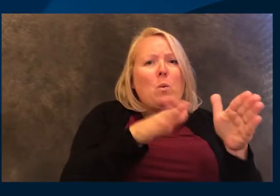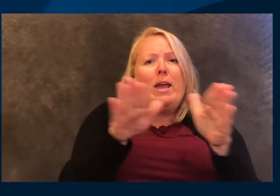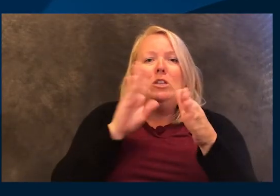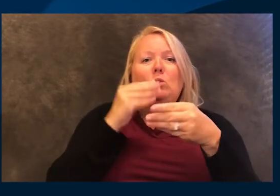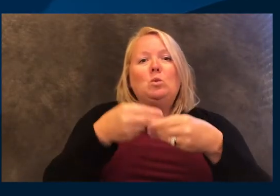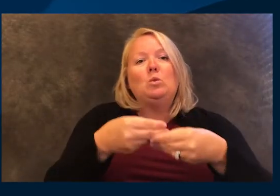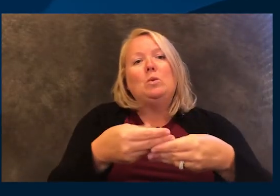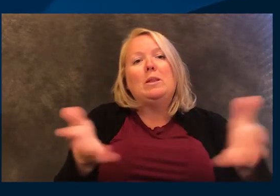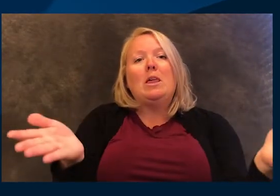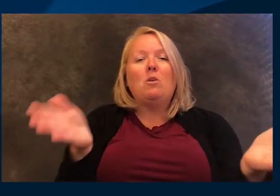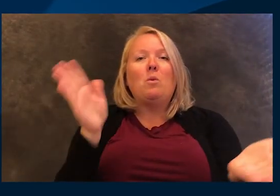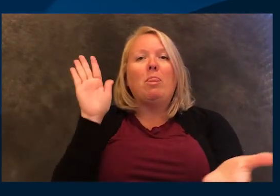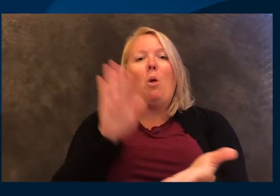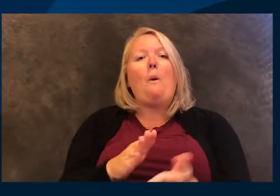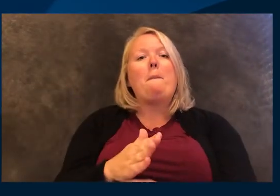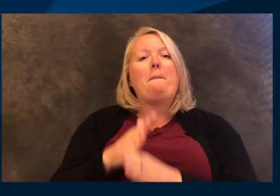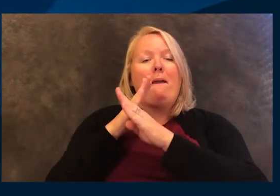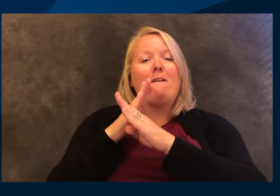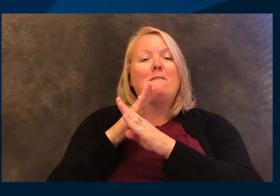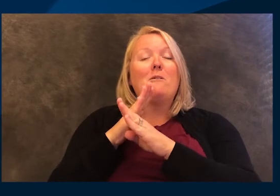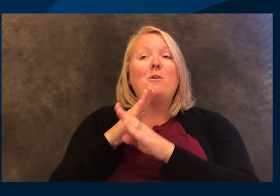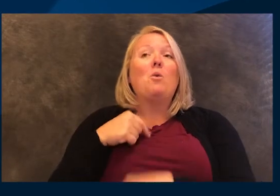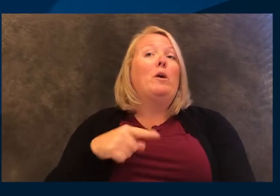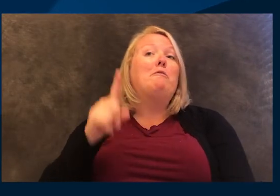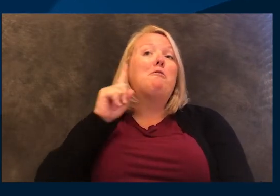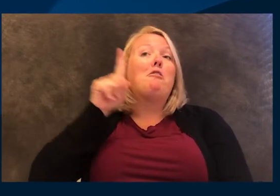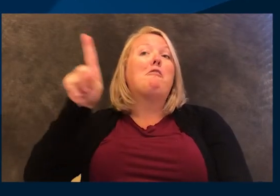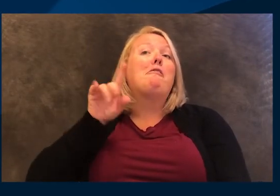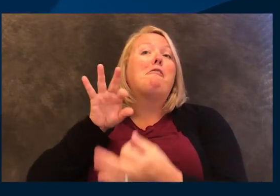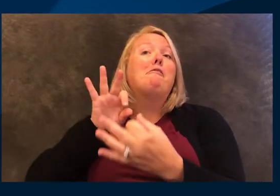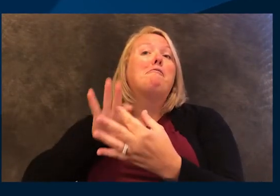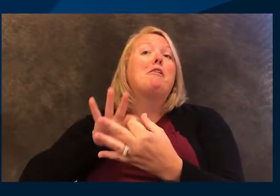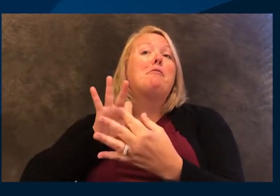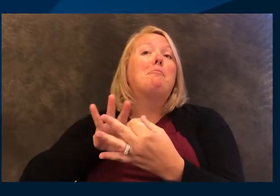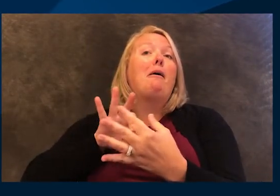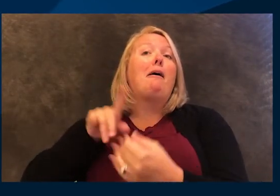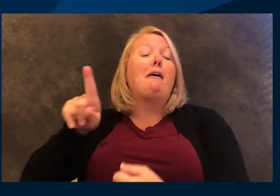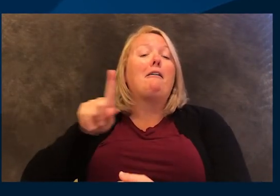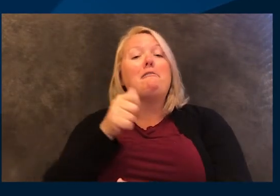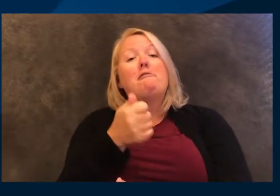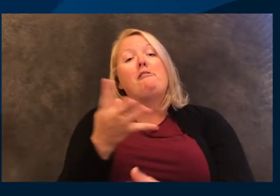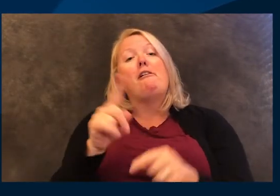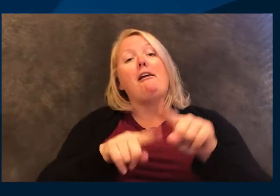with low barrier. We've heard feedback about a variety of